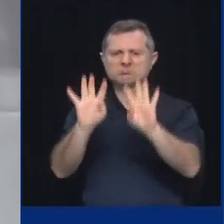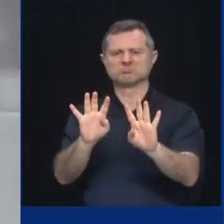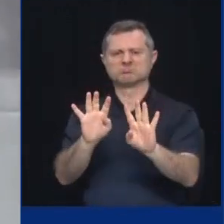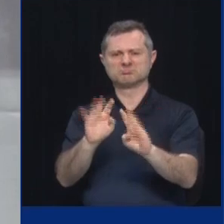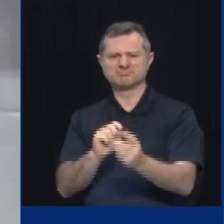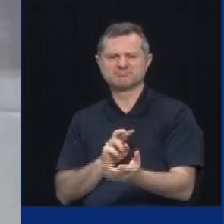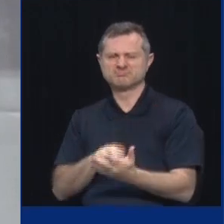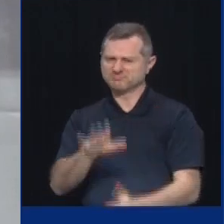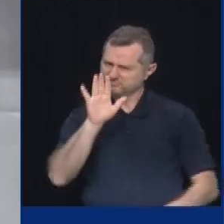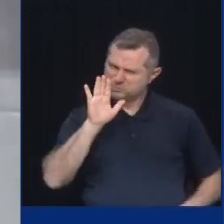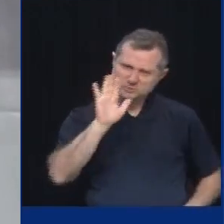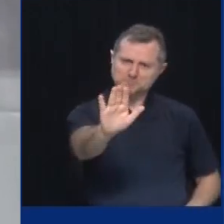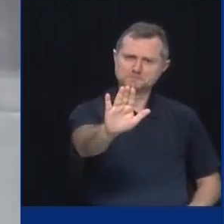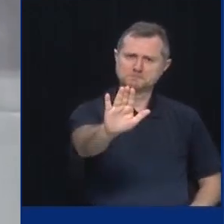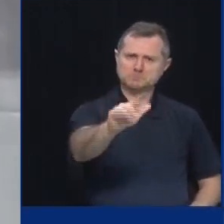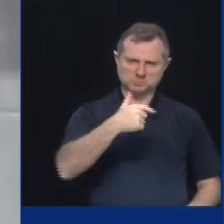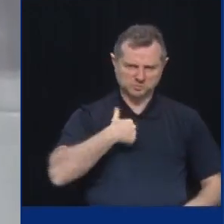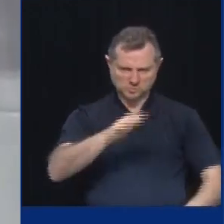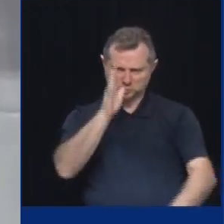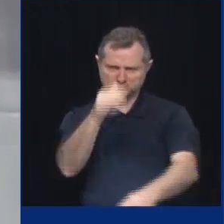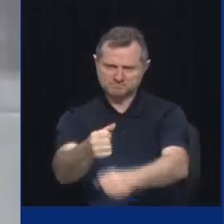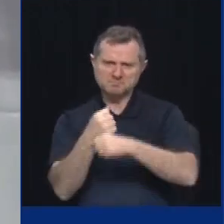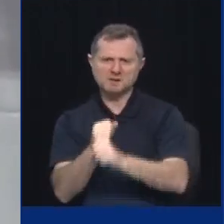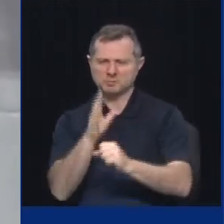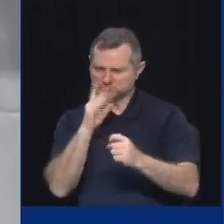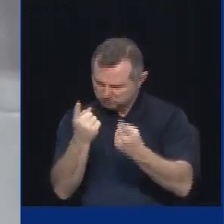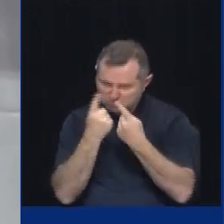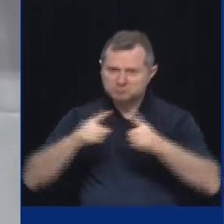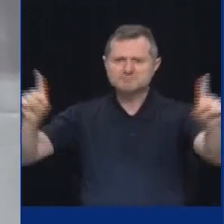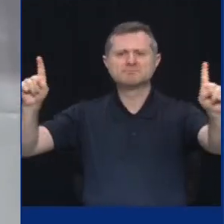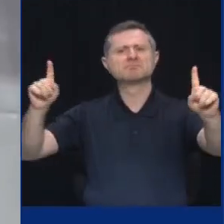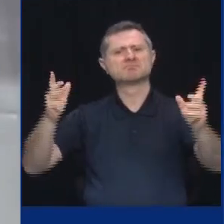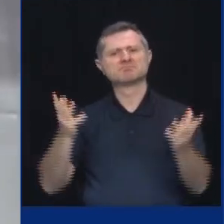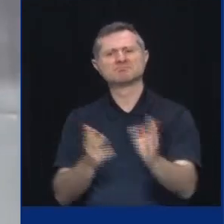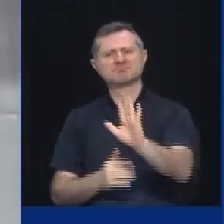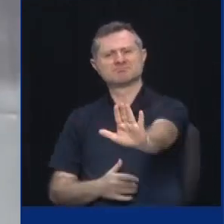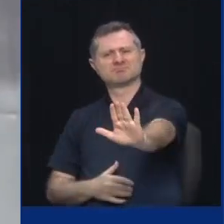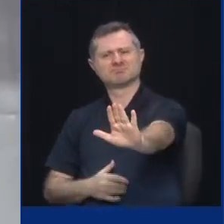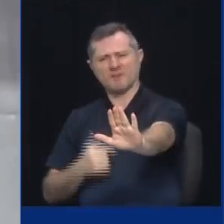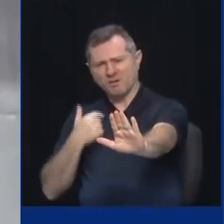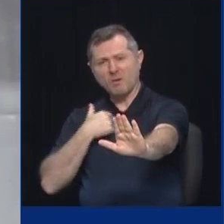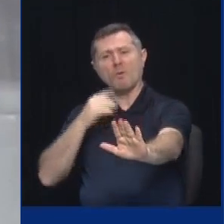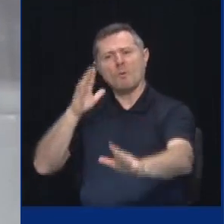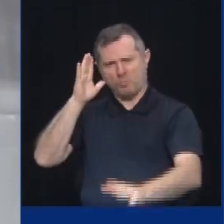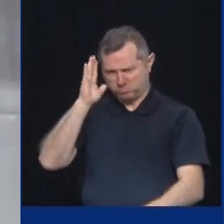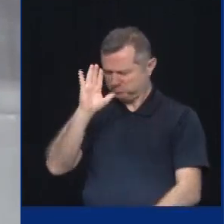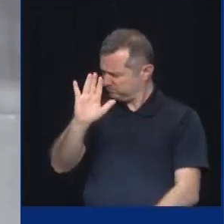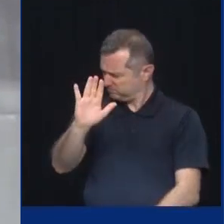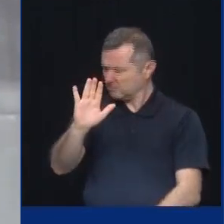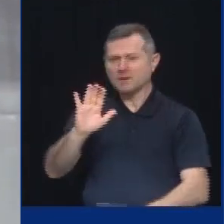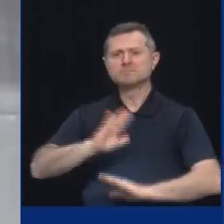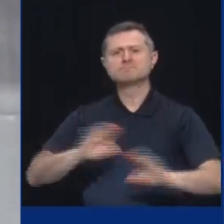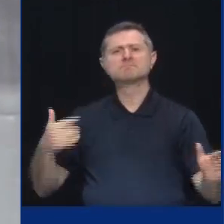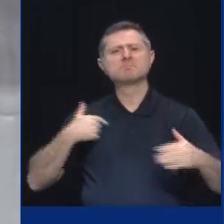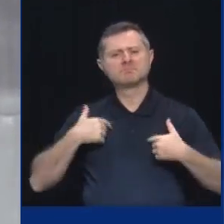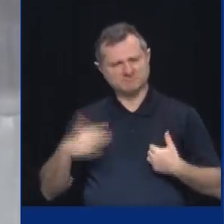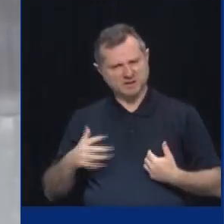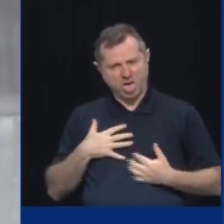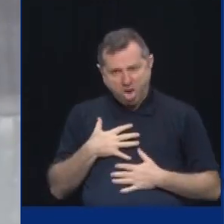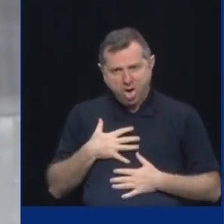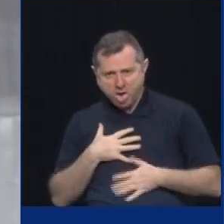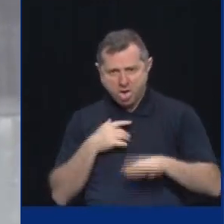work. We will get past ourselves and our fears, and from that desperation came